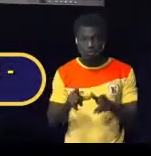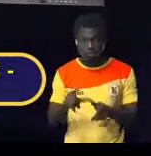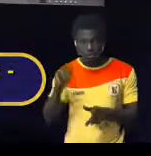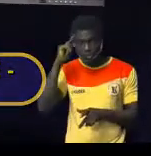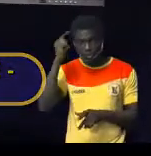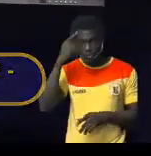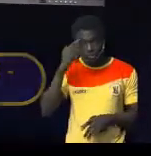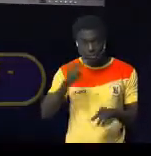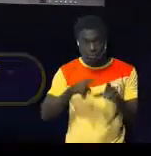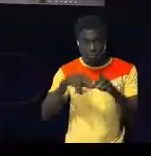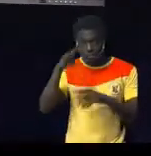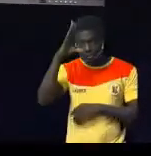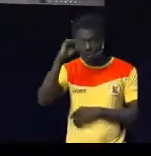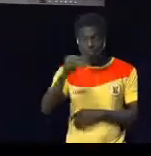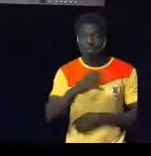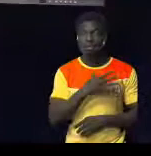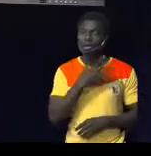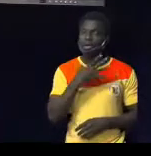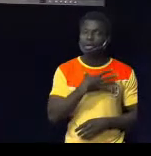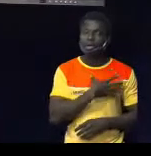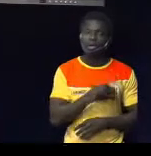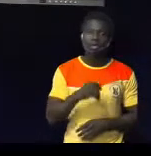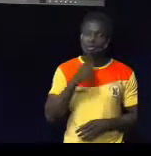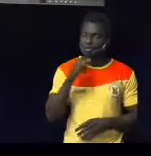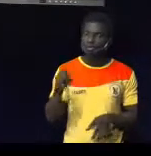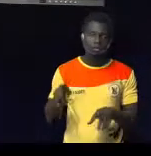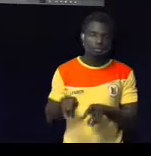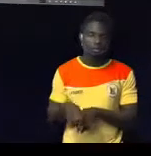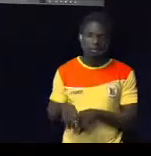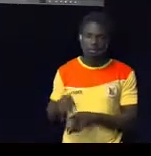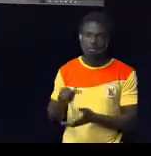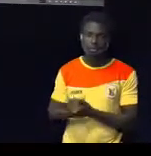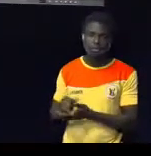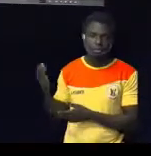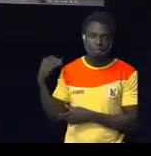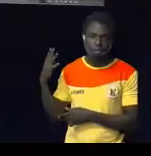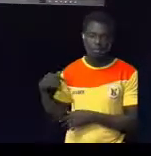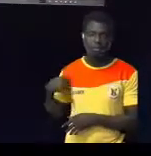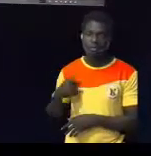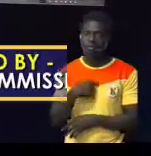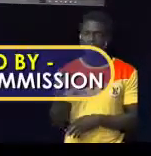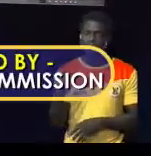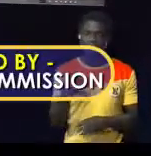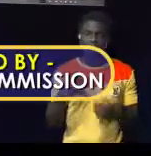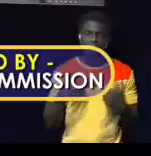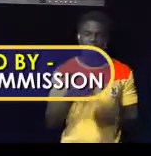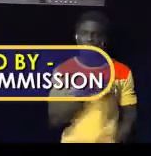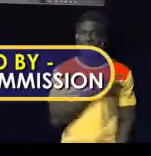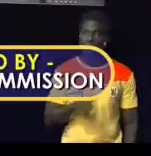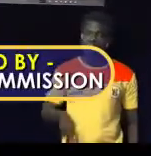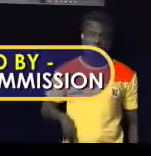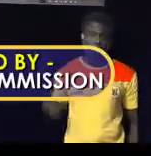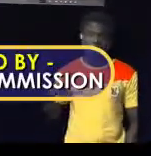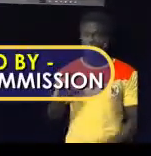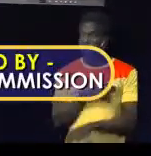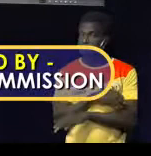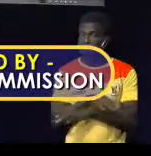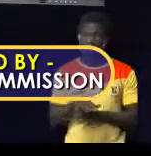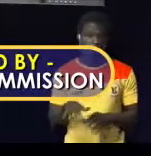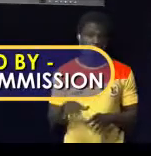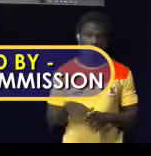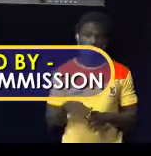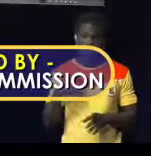government chairman. Because unlike then, we only had the kings and the chiefs. I'm not saying now that we don't